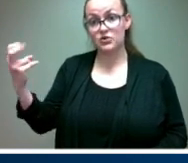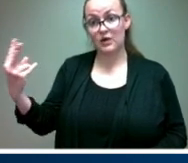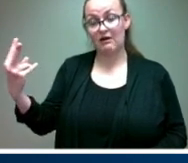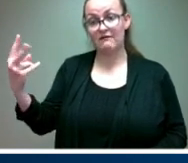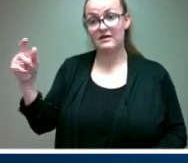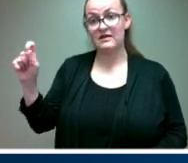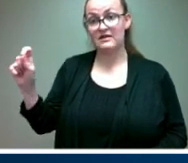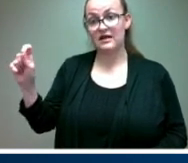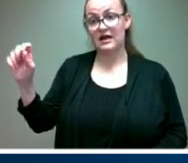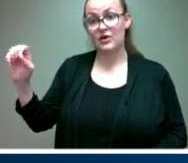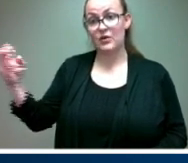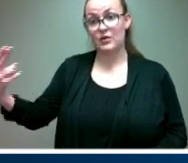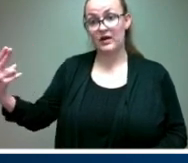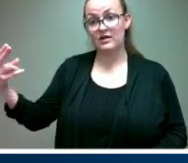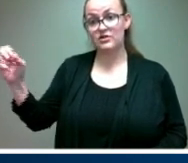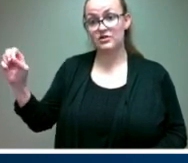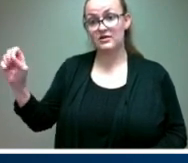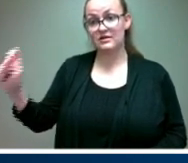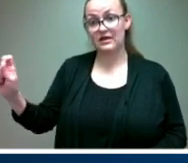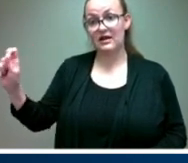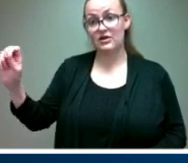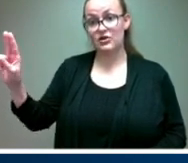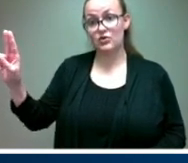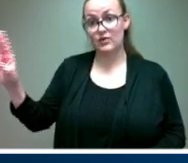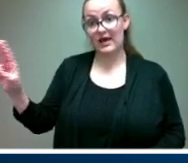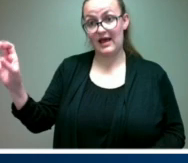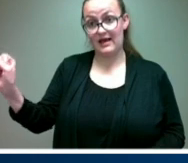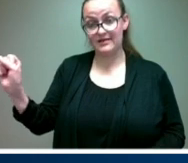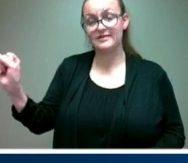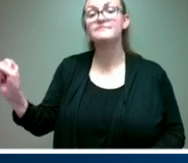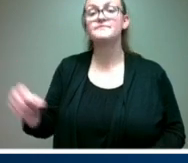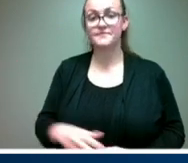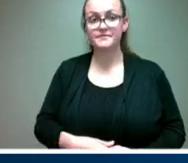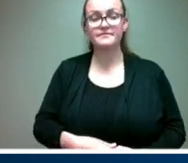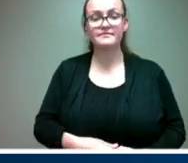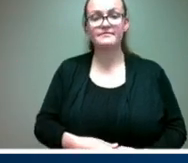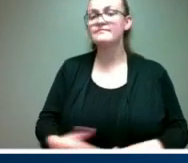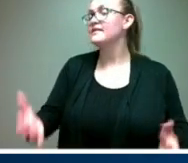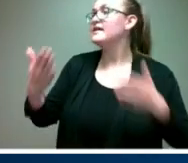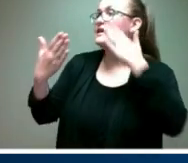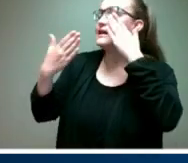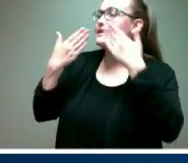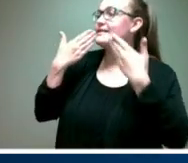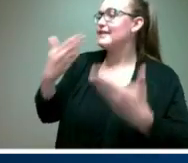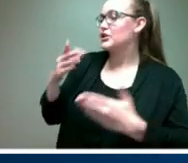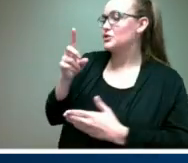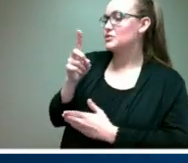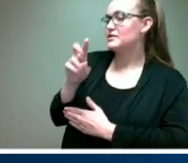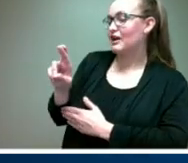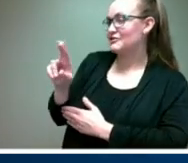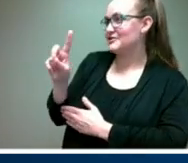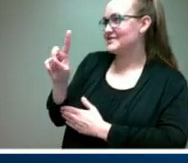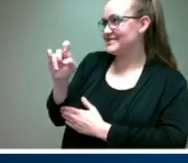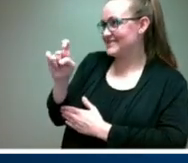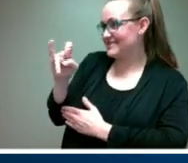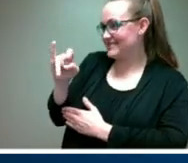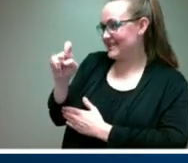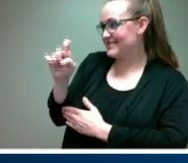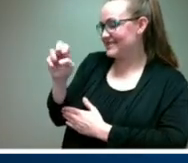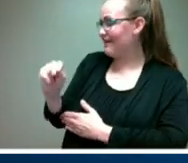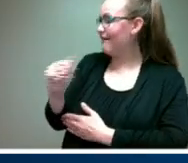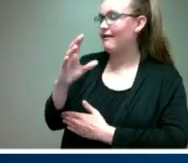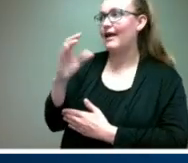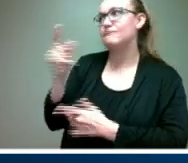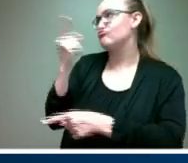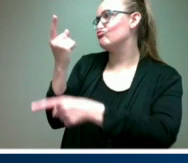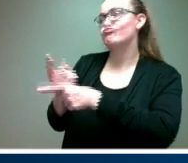you. Thank you, Dr. Dixon. And great shout out to CODA. It's incredible how they stepped up to make